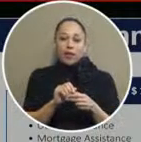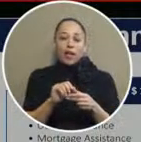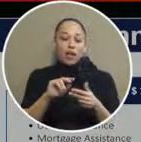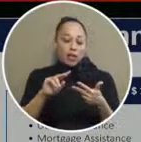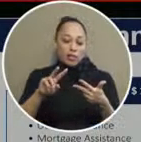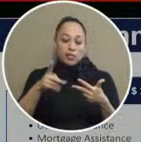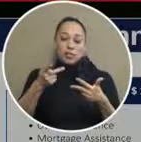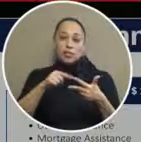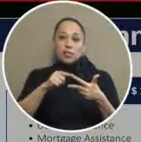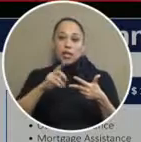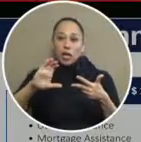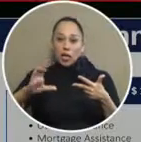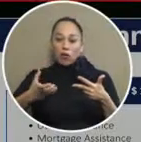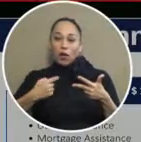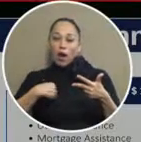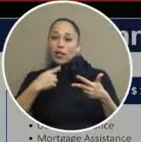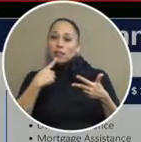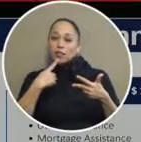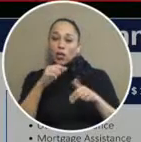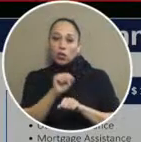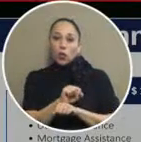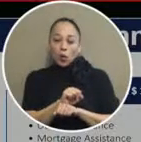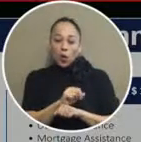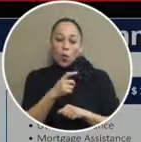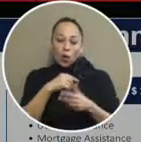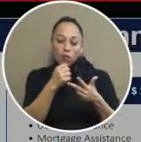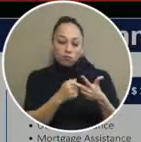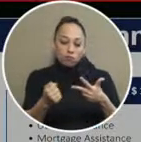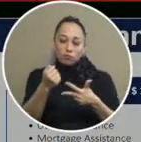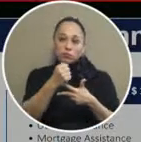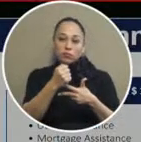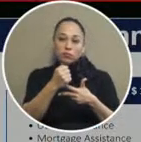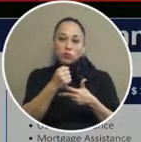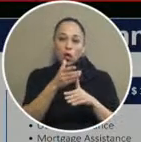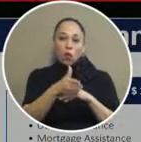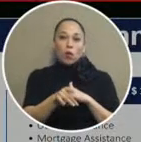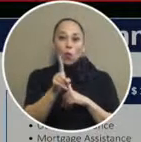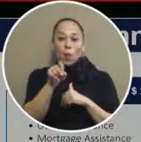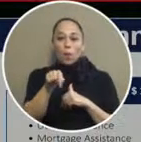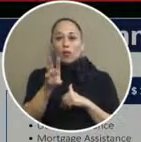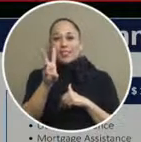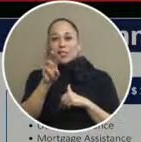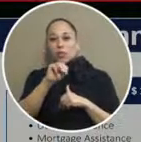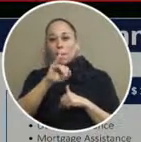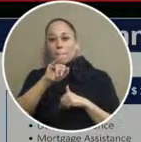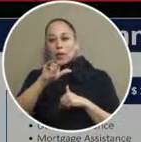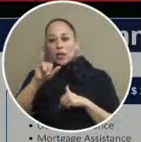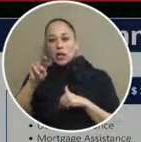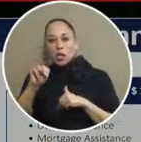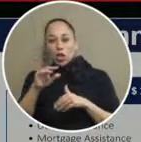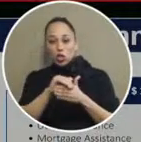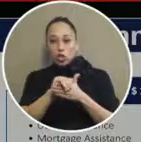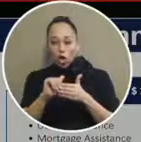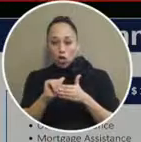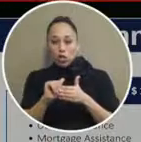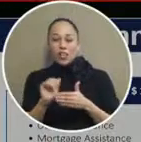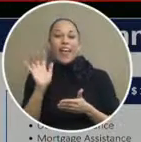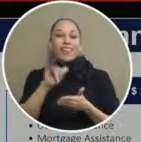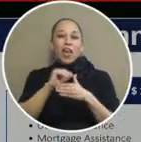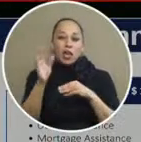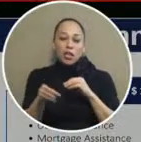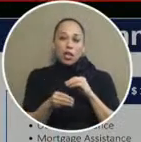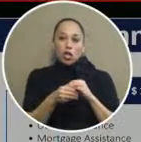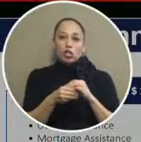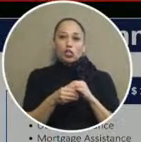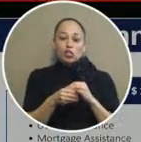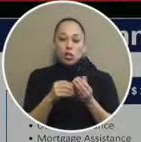I mentioned, we are prioritizing that with just over $1.6 million. That includes